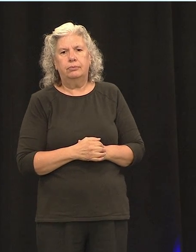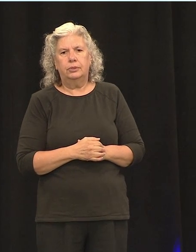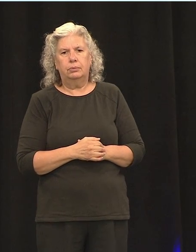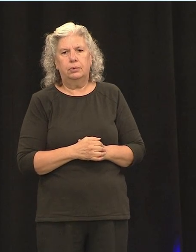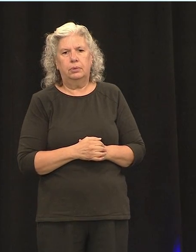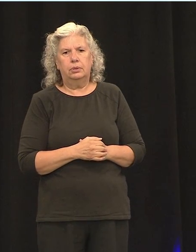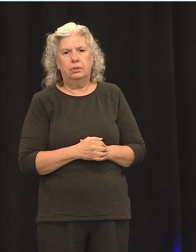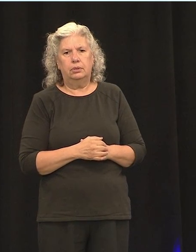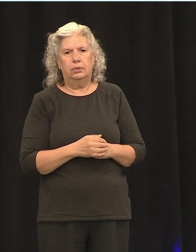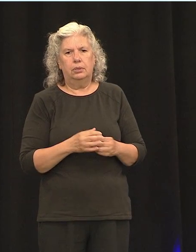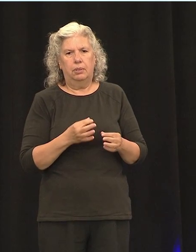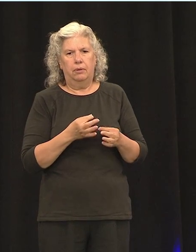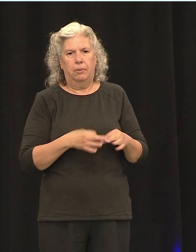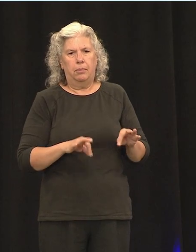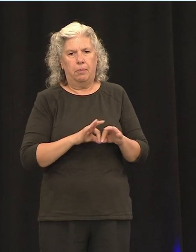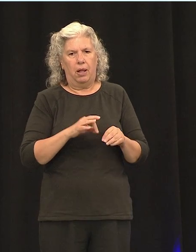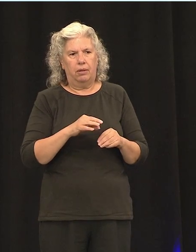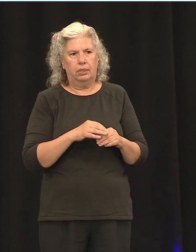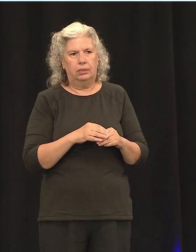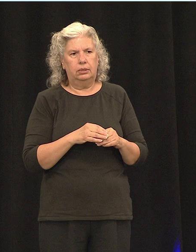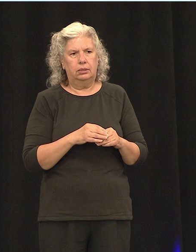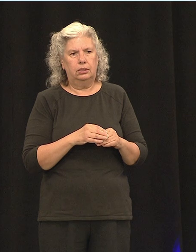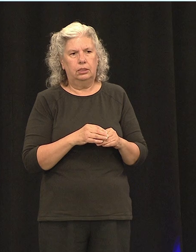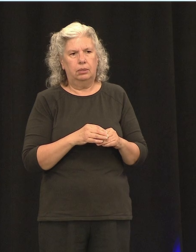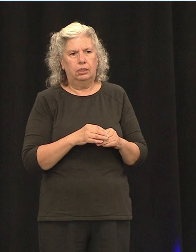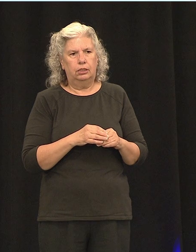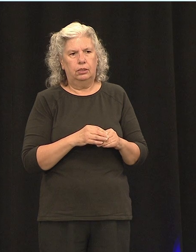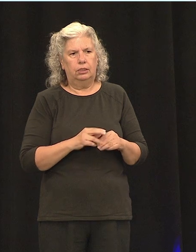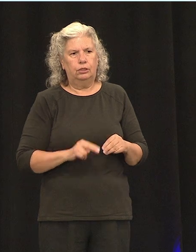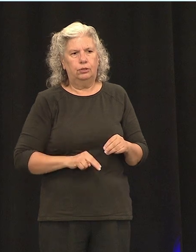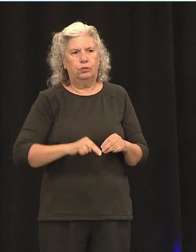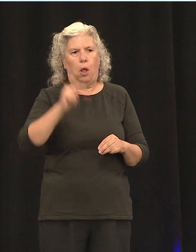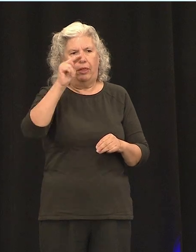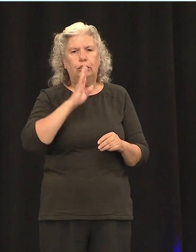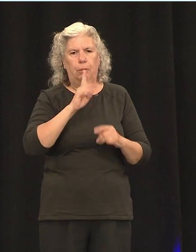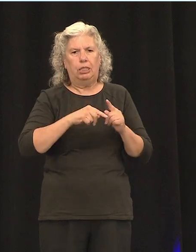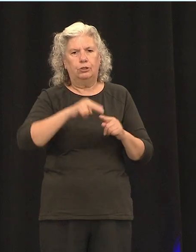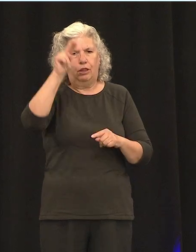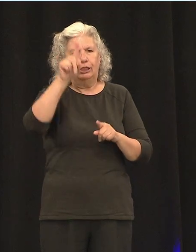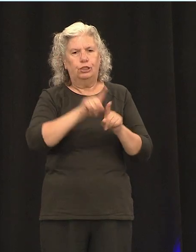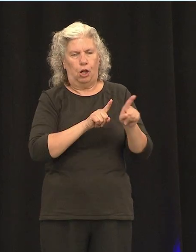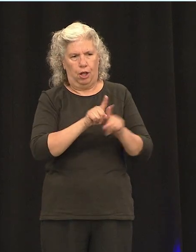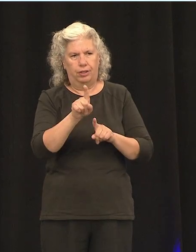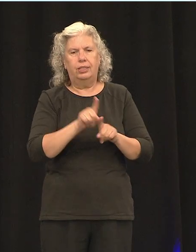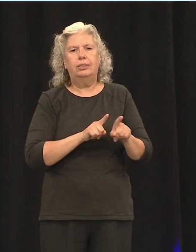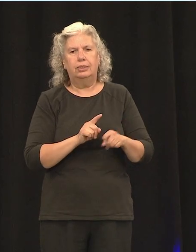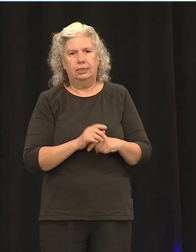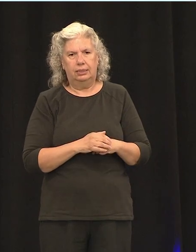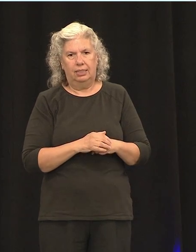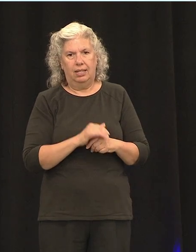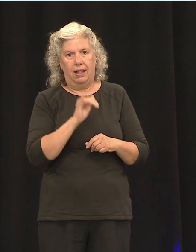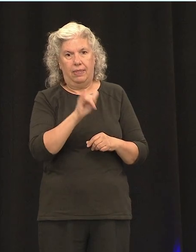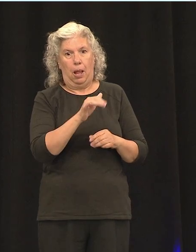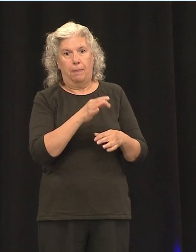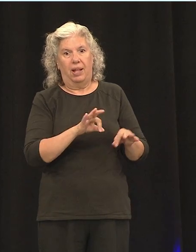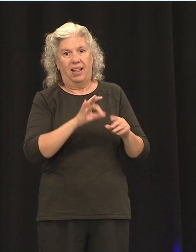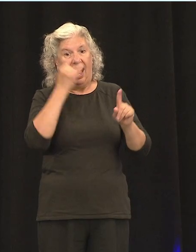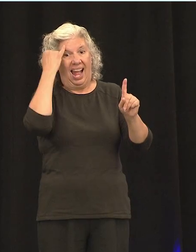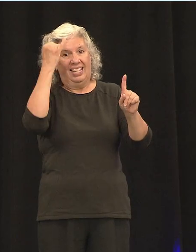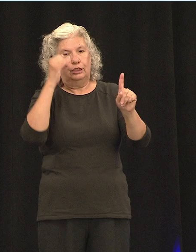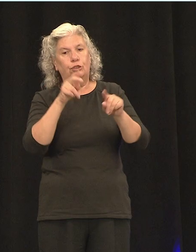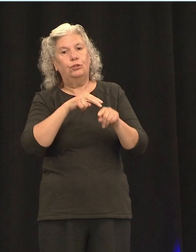And so that's where I get this, where's your North Star? A lot of times, school teams are just focused on